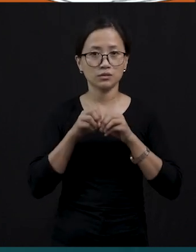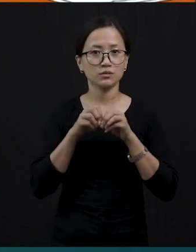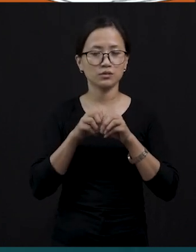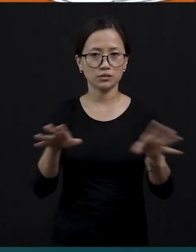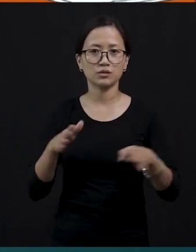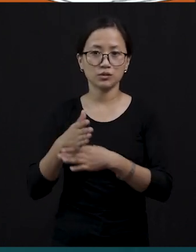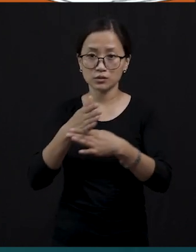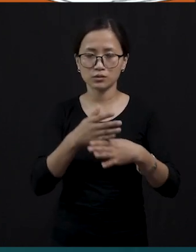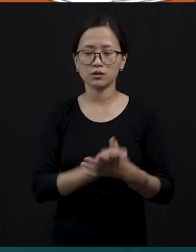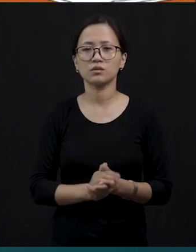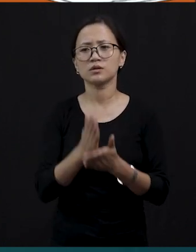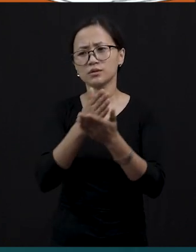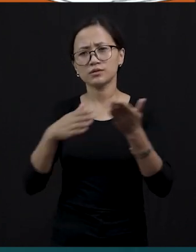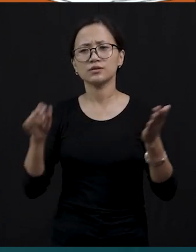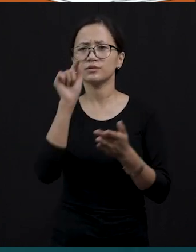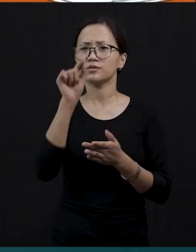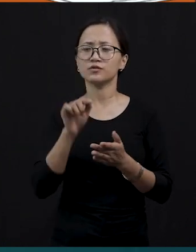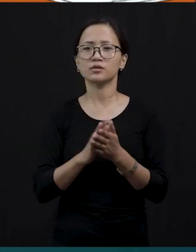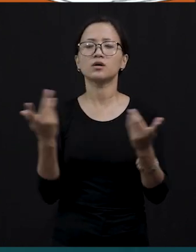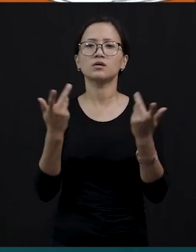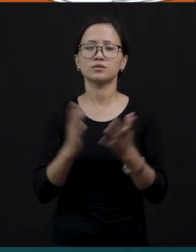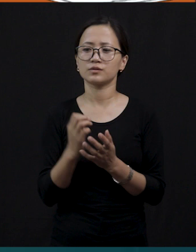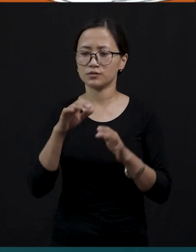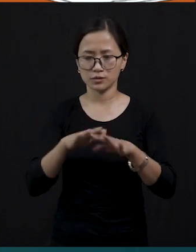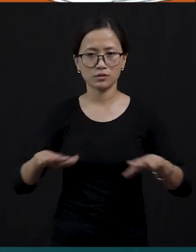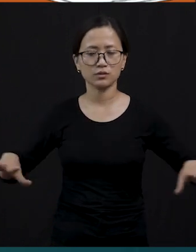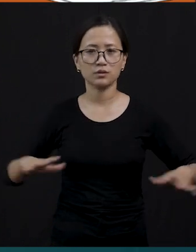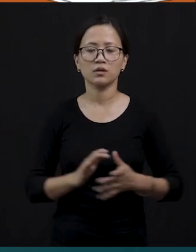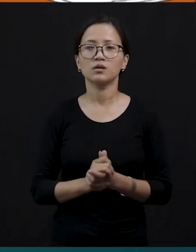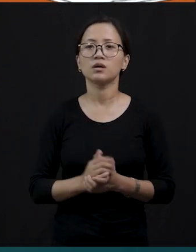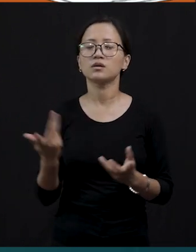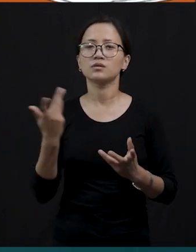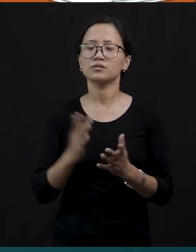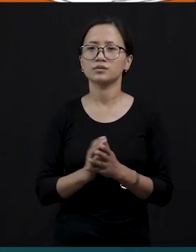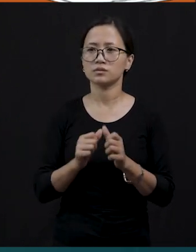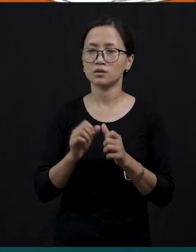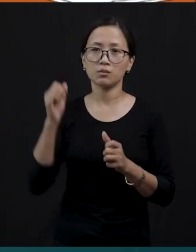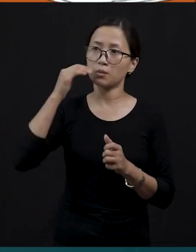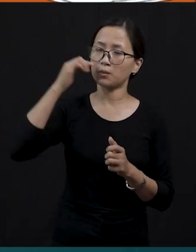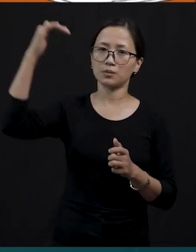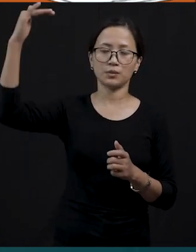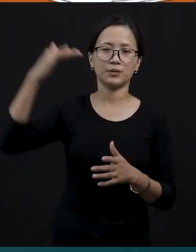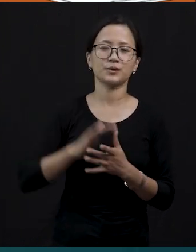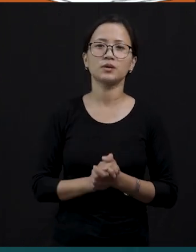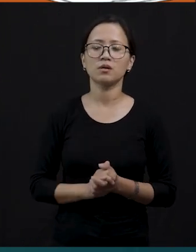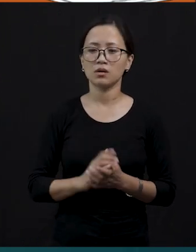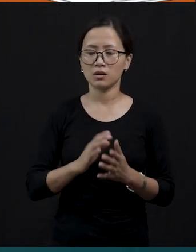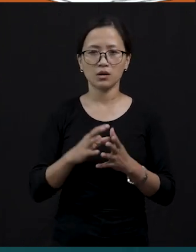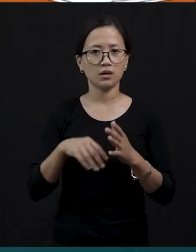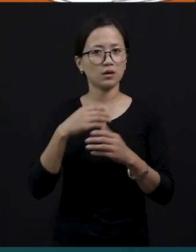distribute, you need to divide how many of them are children and how many of them are adult. Out of that